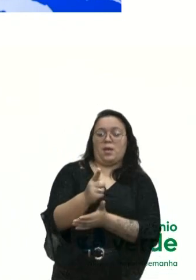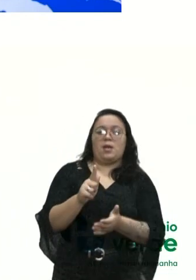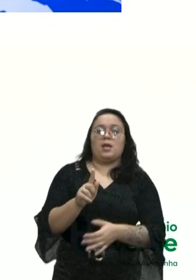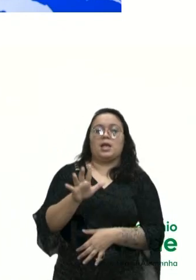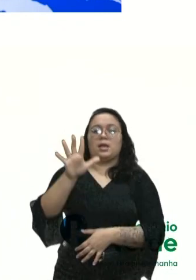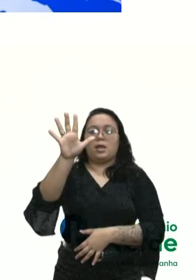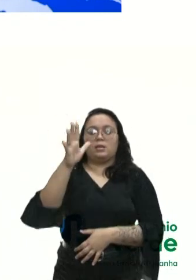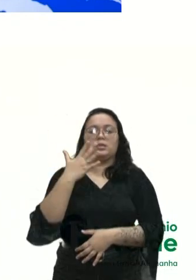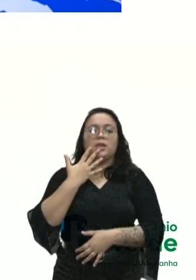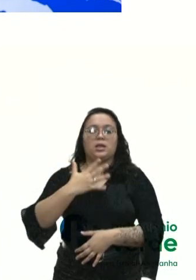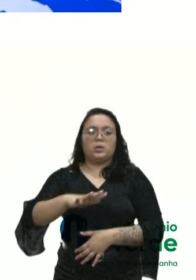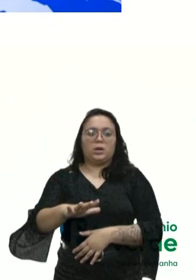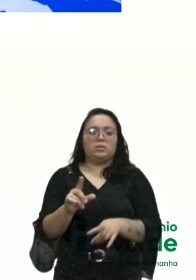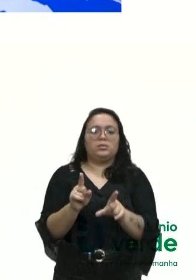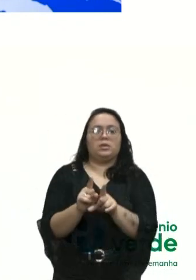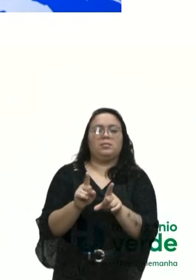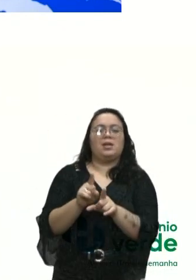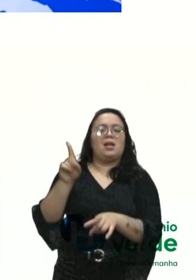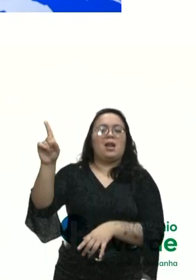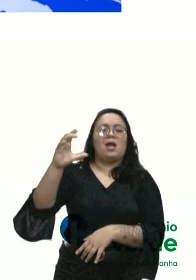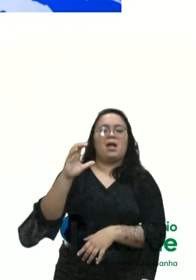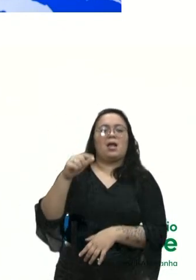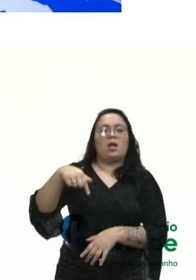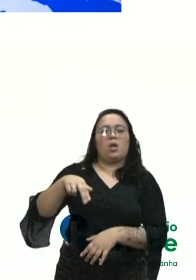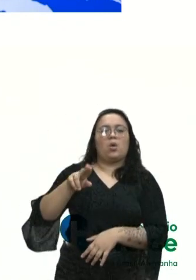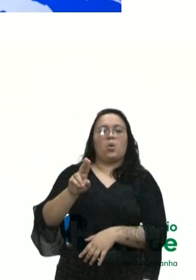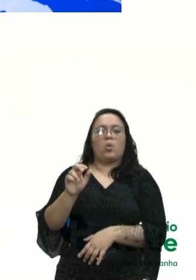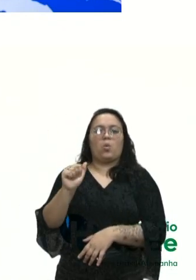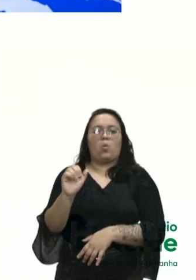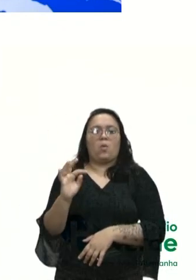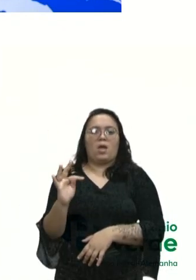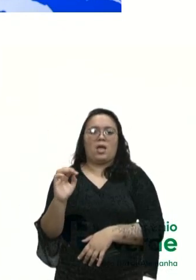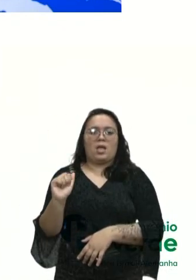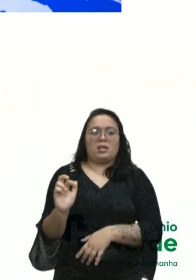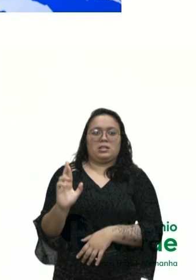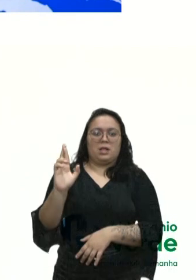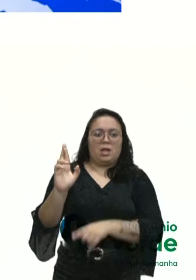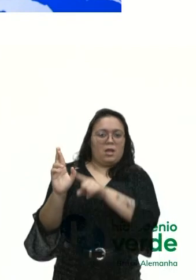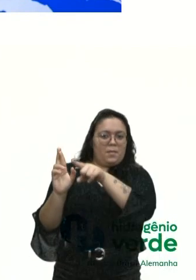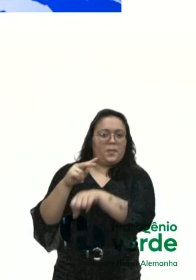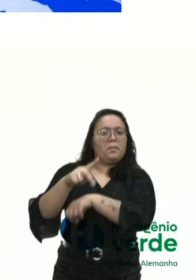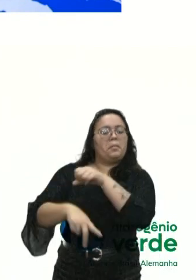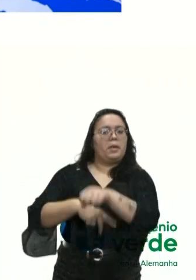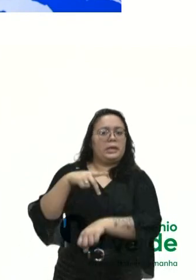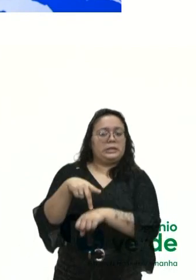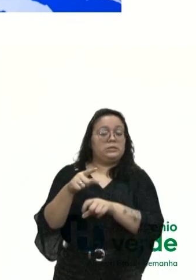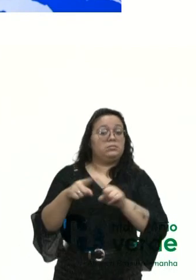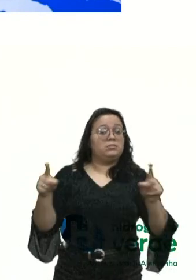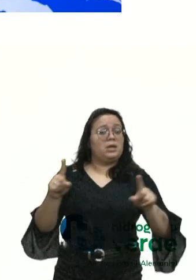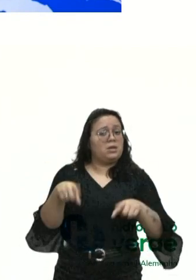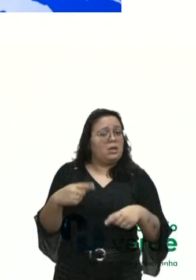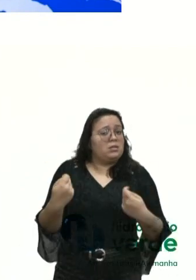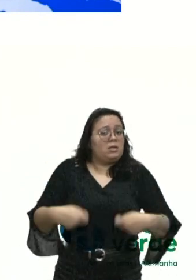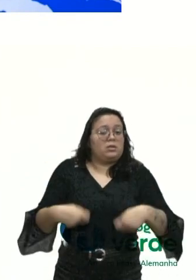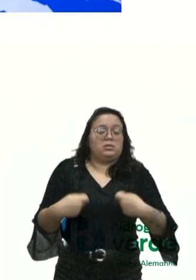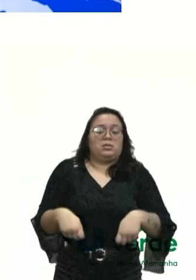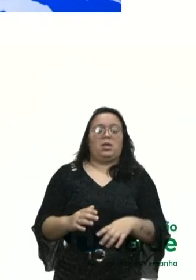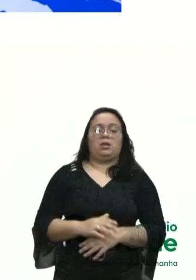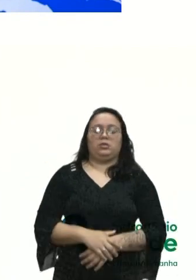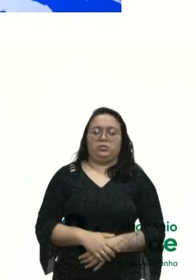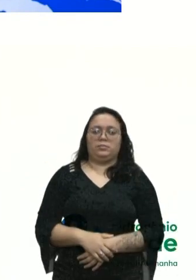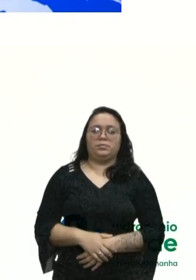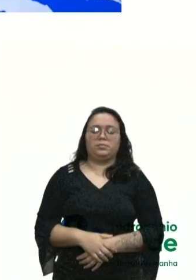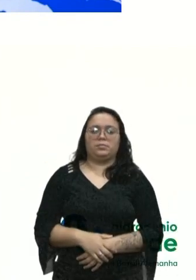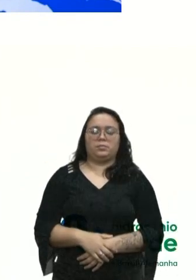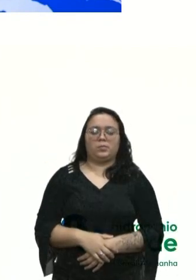natural, purchasing natural Qatar, gas from Qatar, tá for sendo example. discutido, That's being mas é uma widely necessidade. discussed. Então, So, tudo